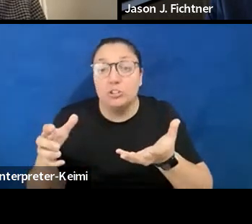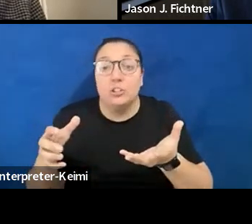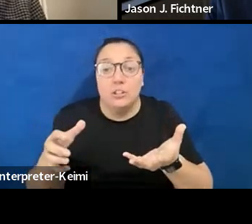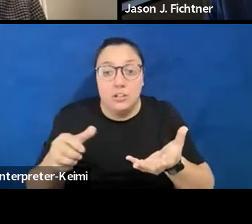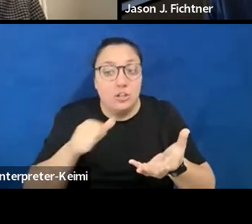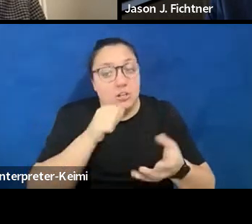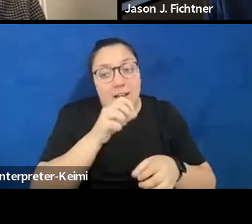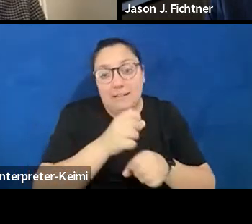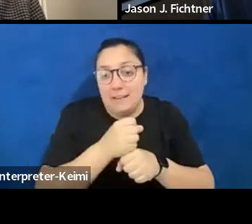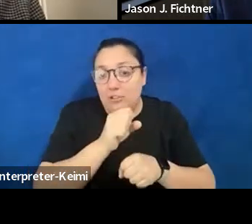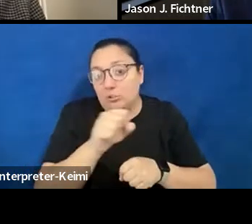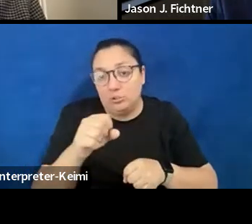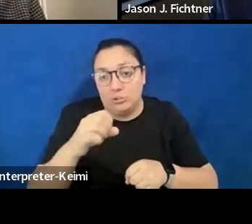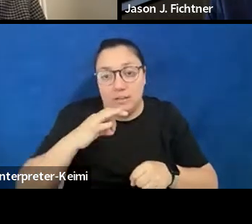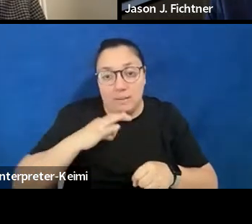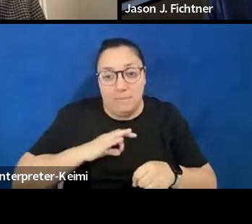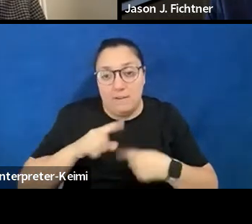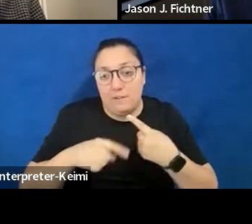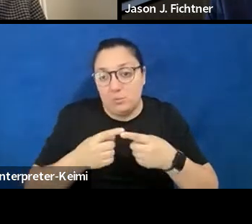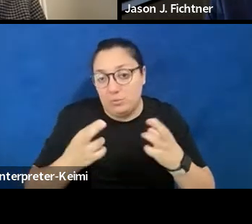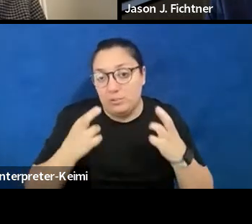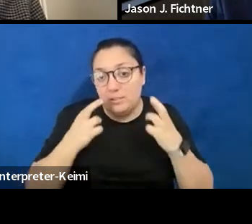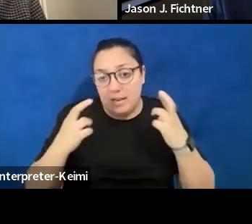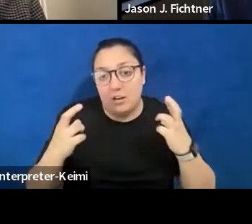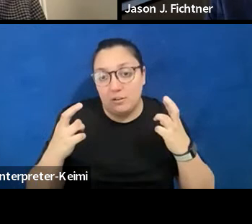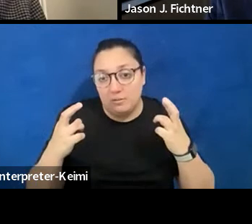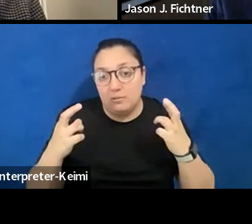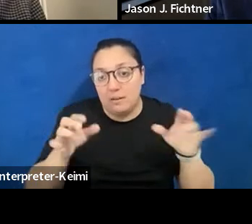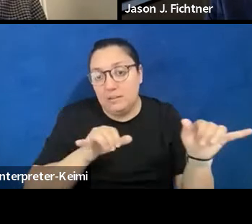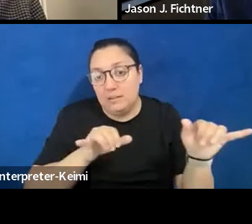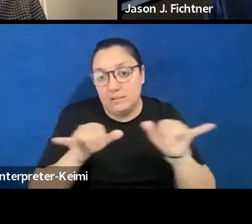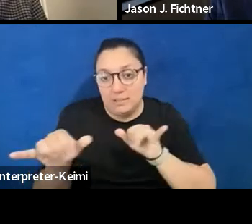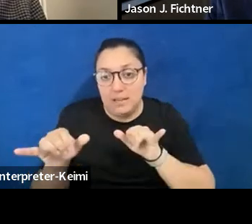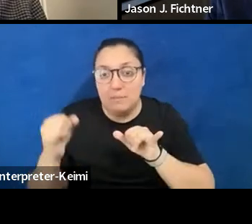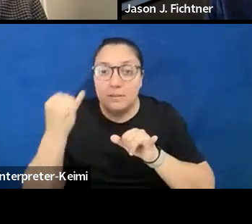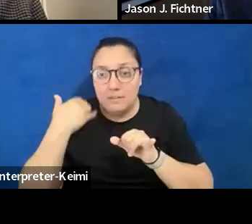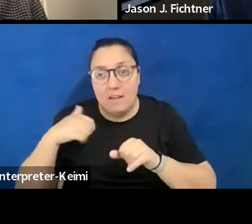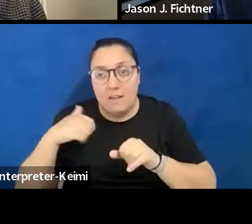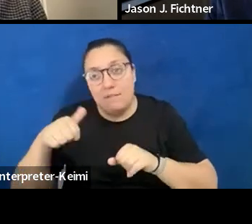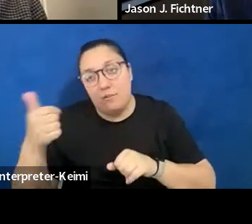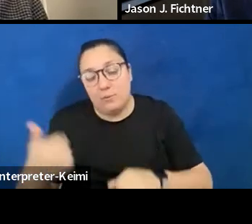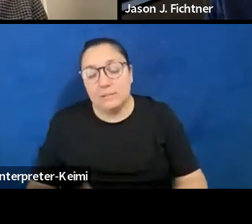Social Security benefits when they retire at the same rate that they would have otherwise.